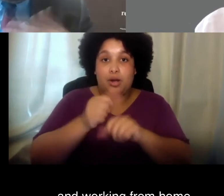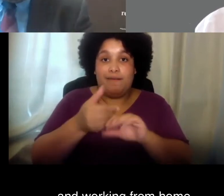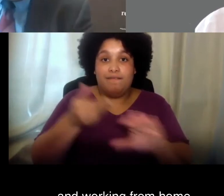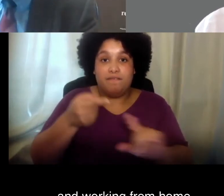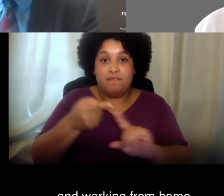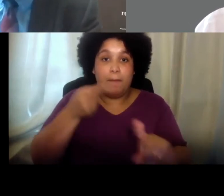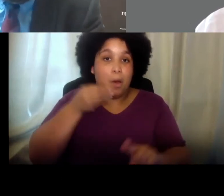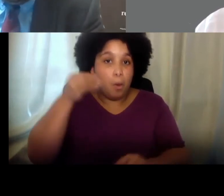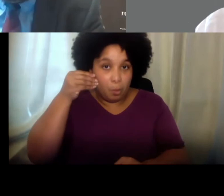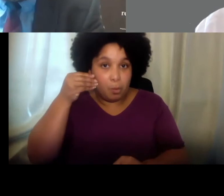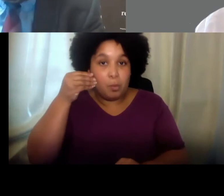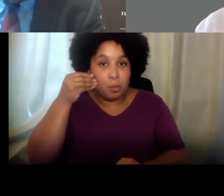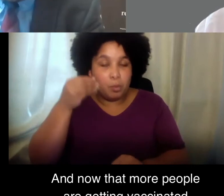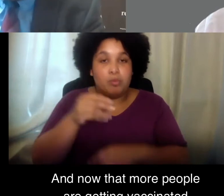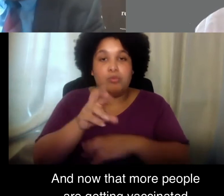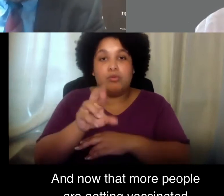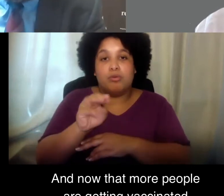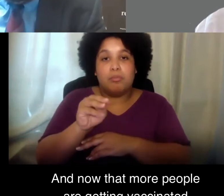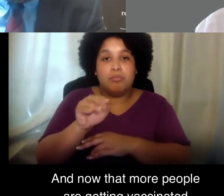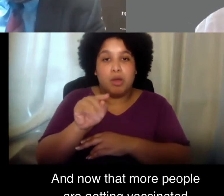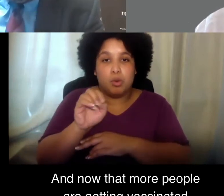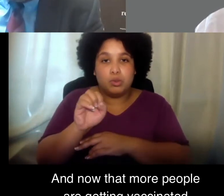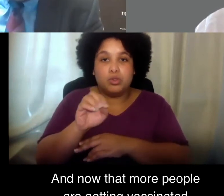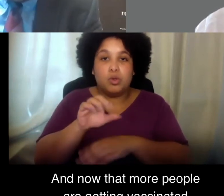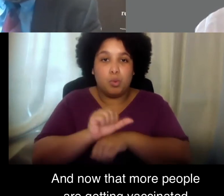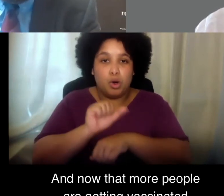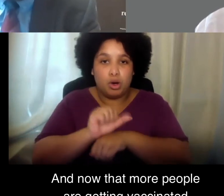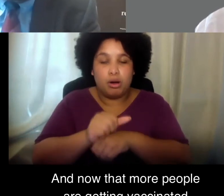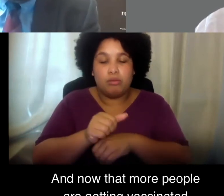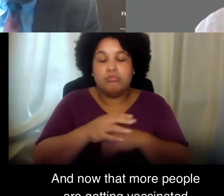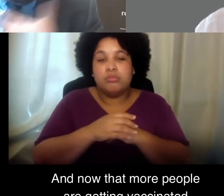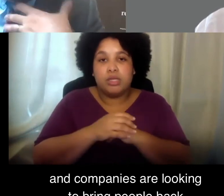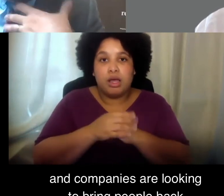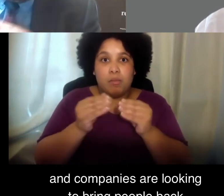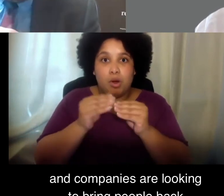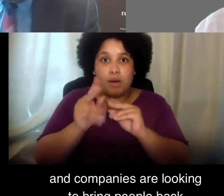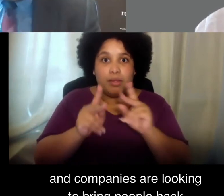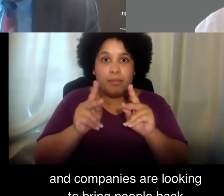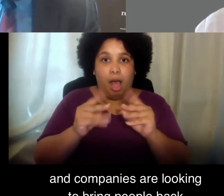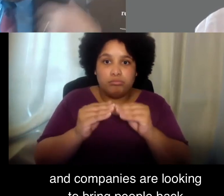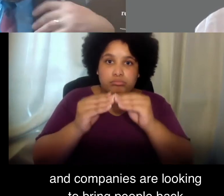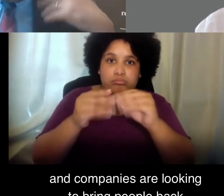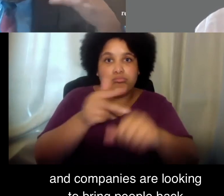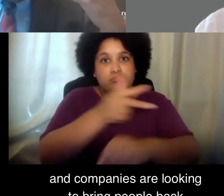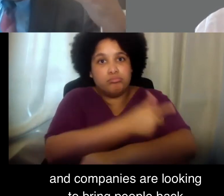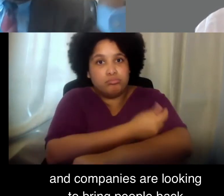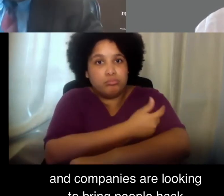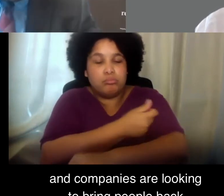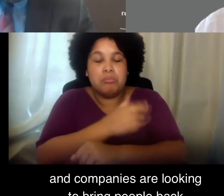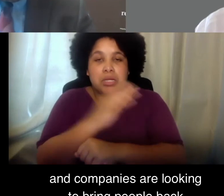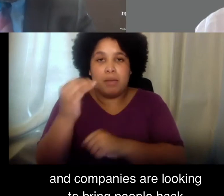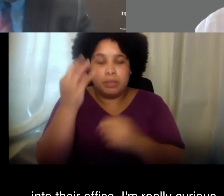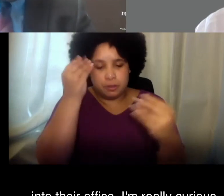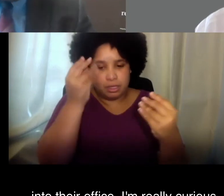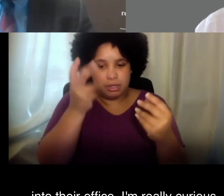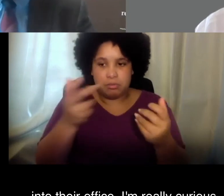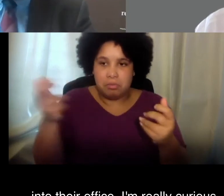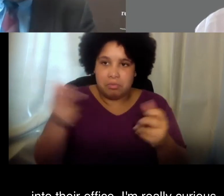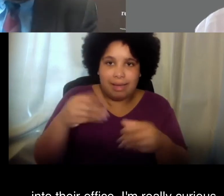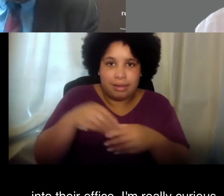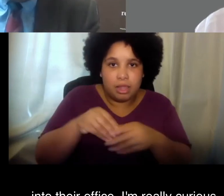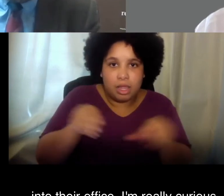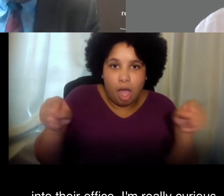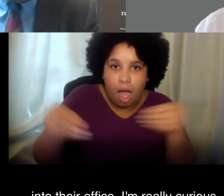from home. And now that more people are getting vaccinated and companies are looking to bring people back into their